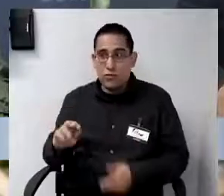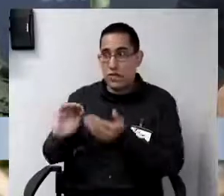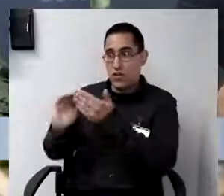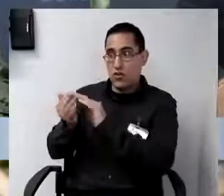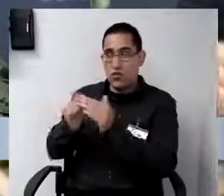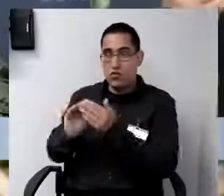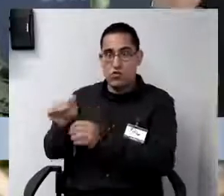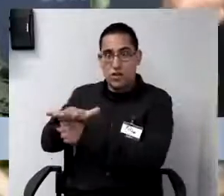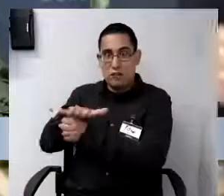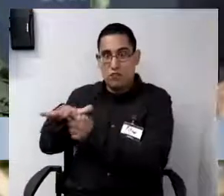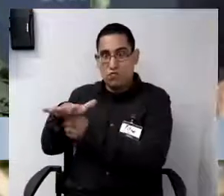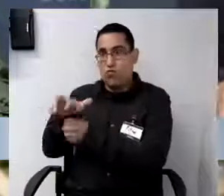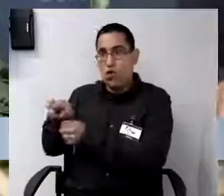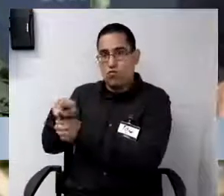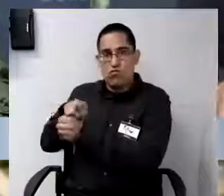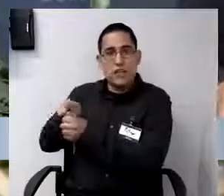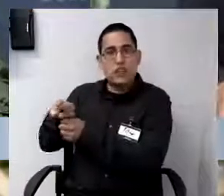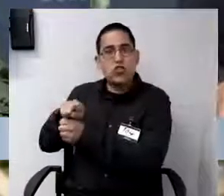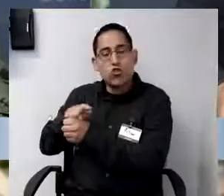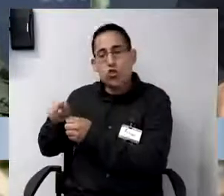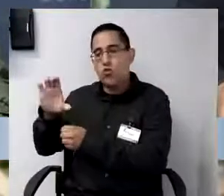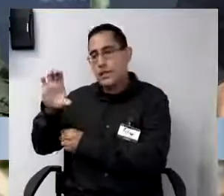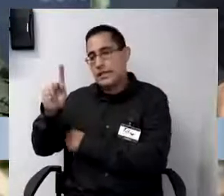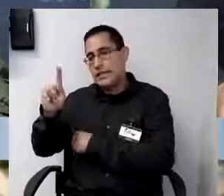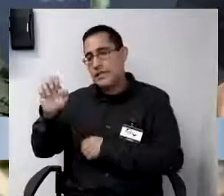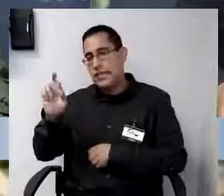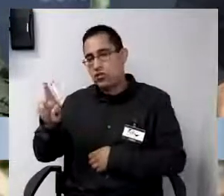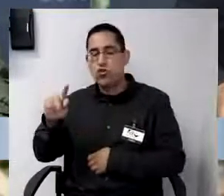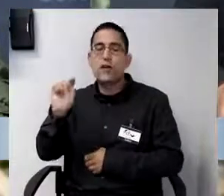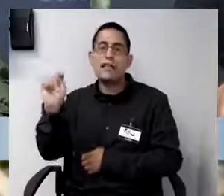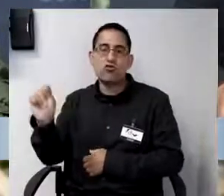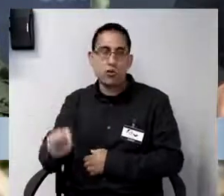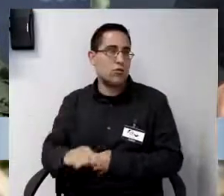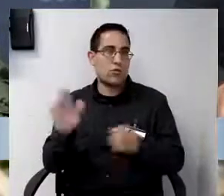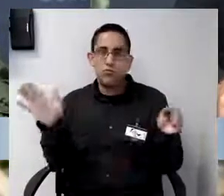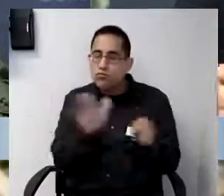Center is full. It's overwhelmed. Hanford Community Medical Center is full.